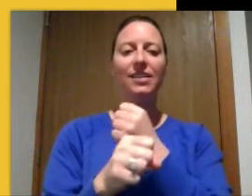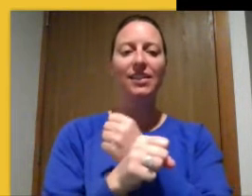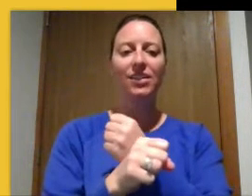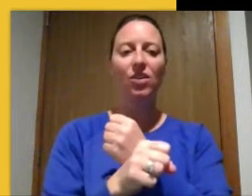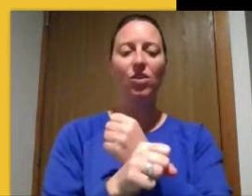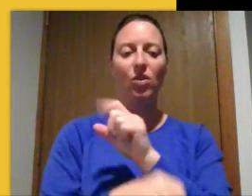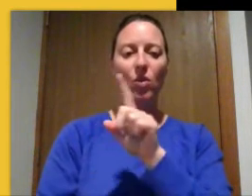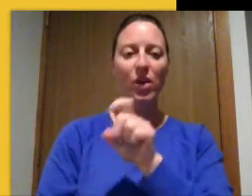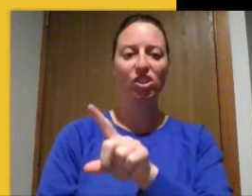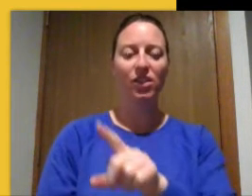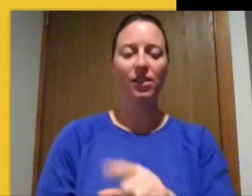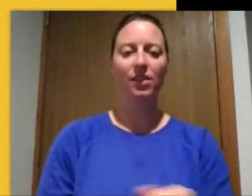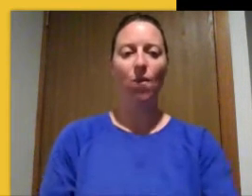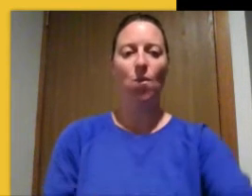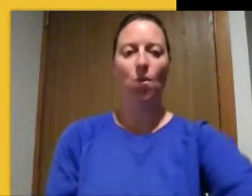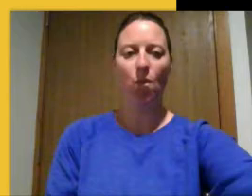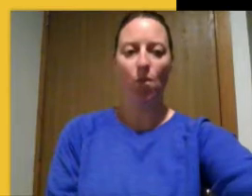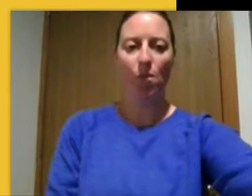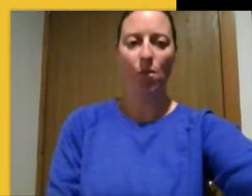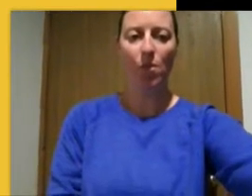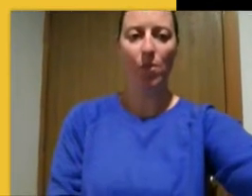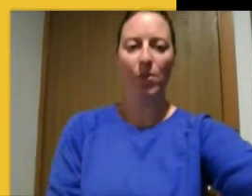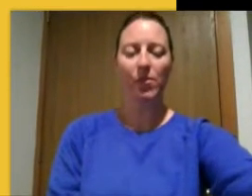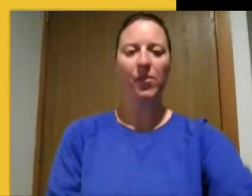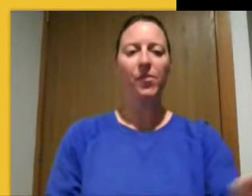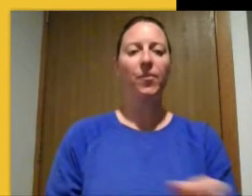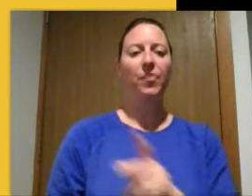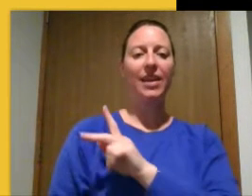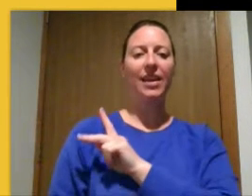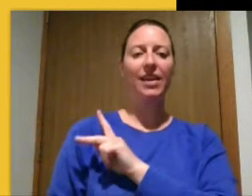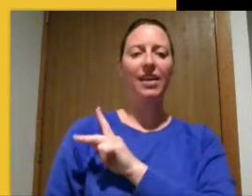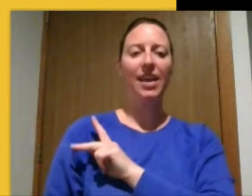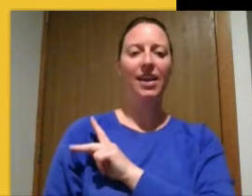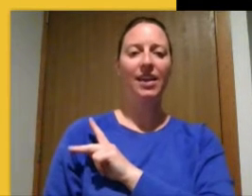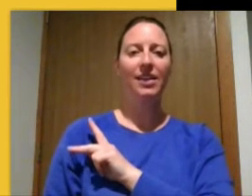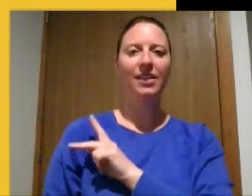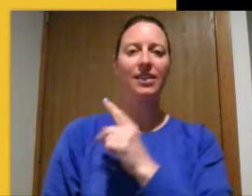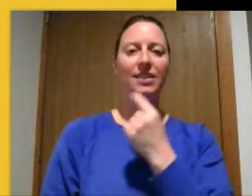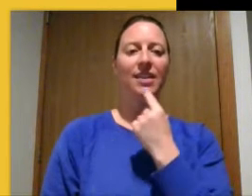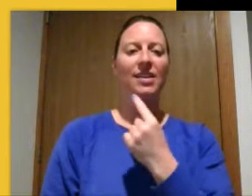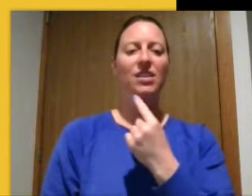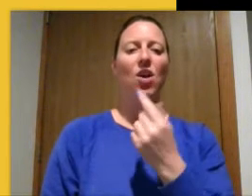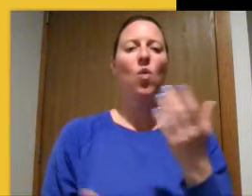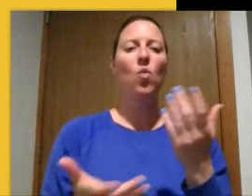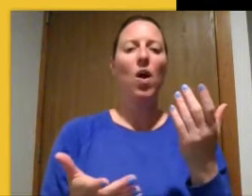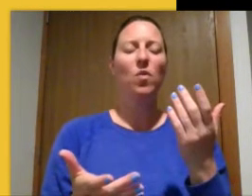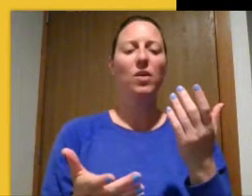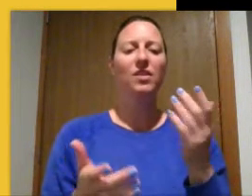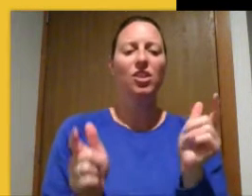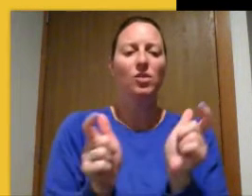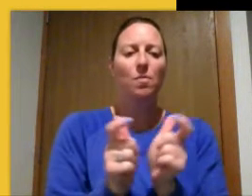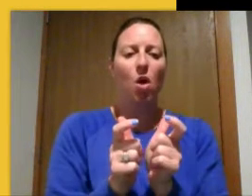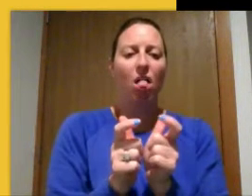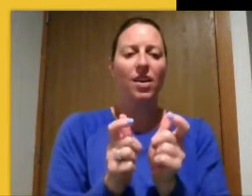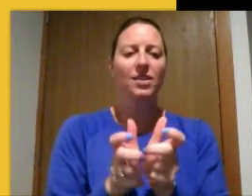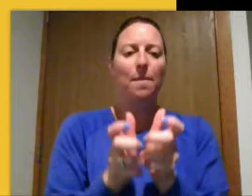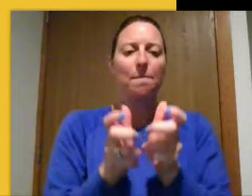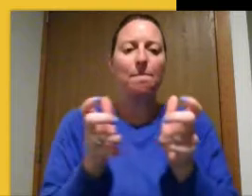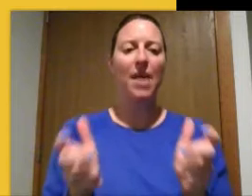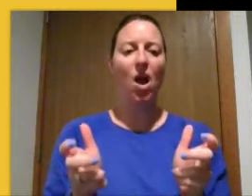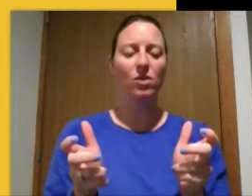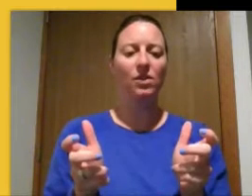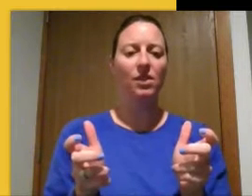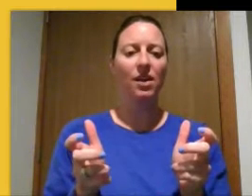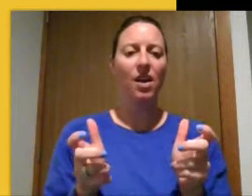Number 2, Kate says, what was the lowest amount of precipitation in 1 month last